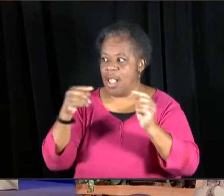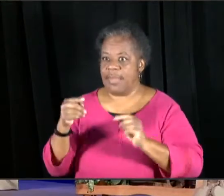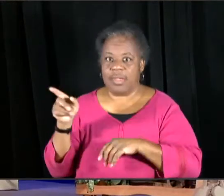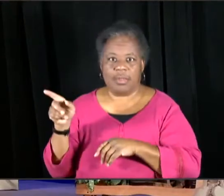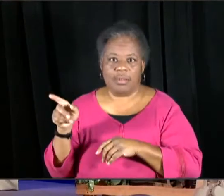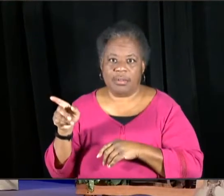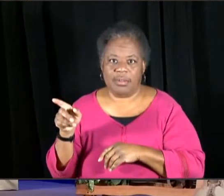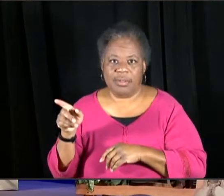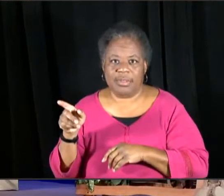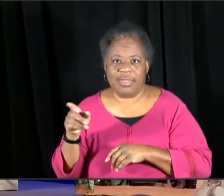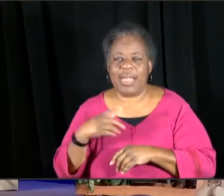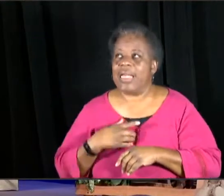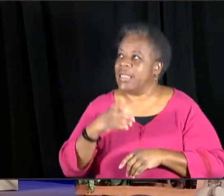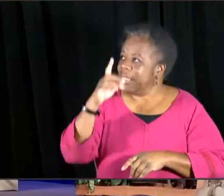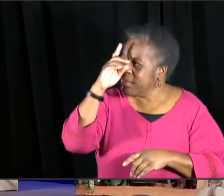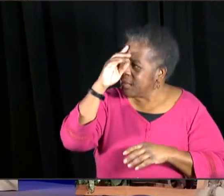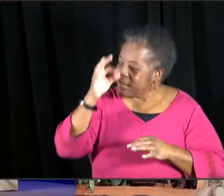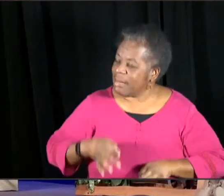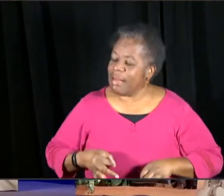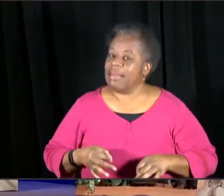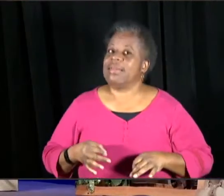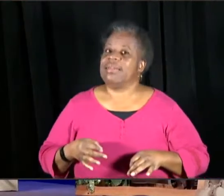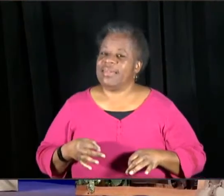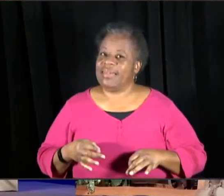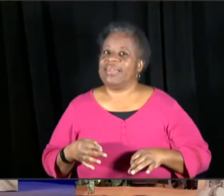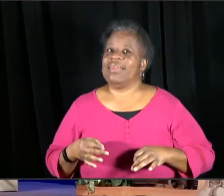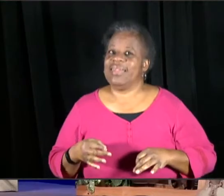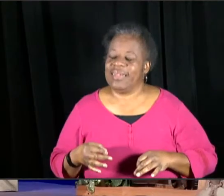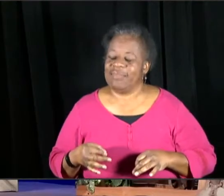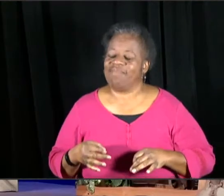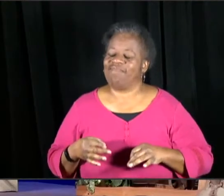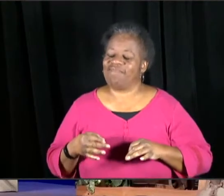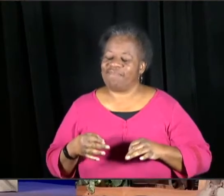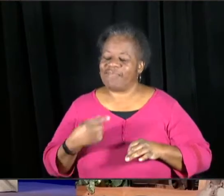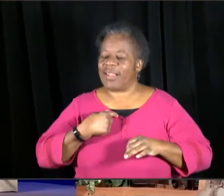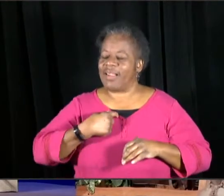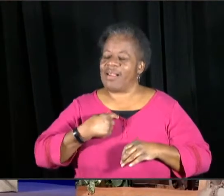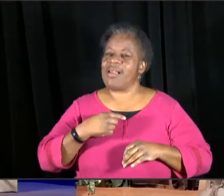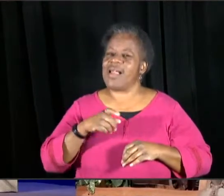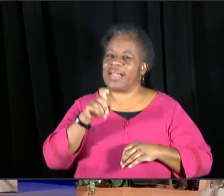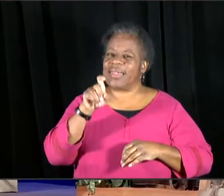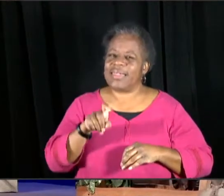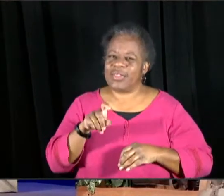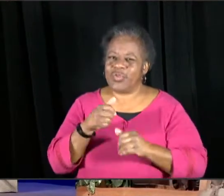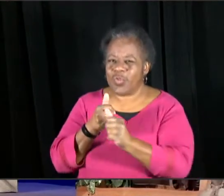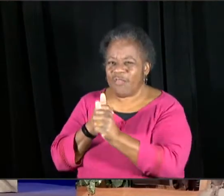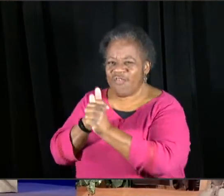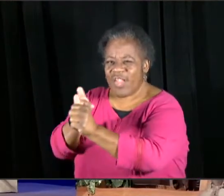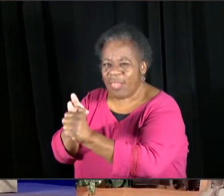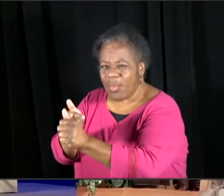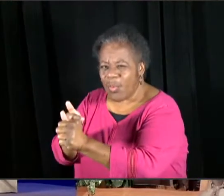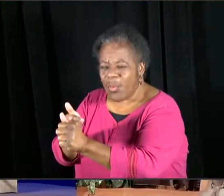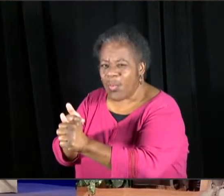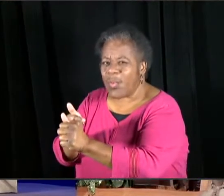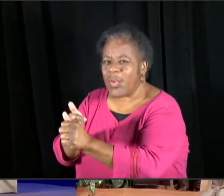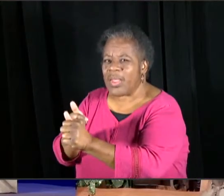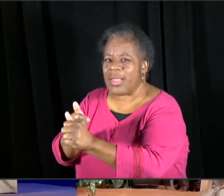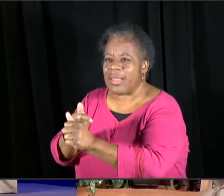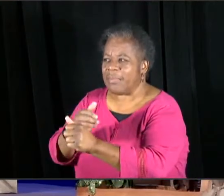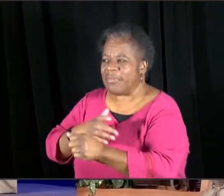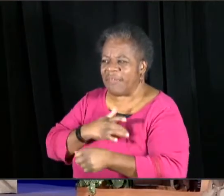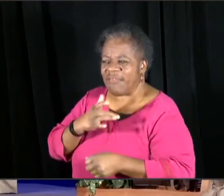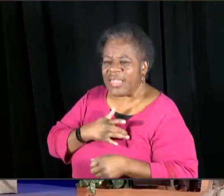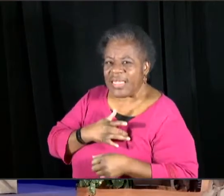I finally decided I wouldn't be true to myself if I didn't follow my instinct and